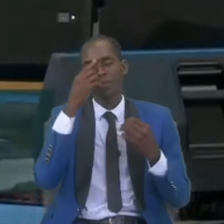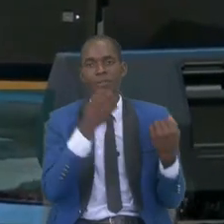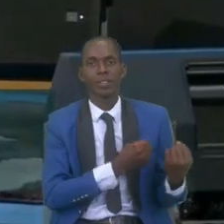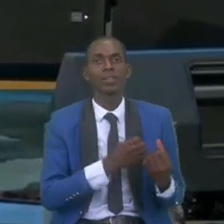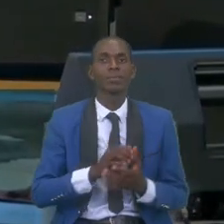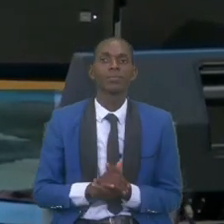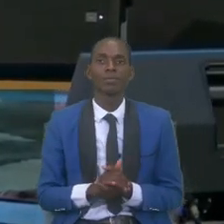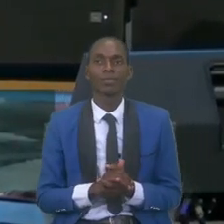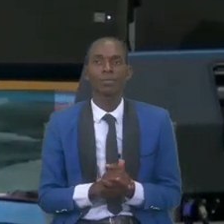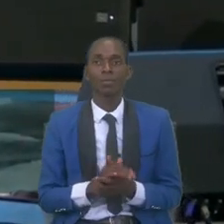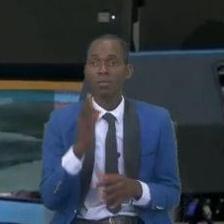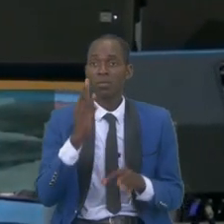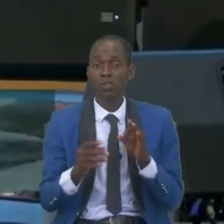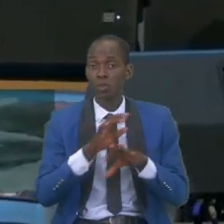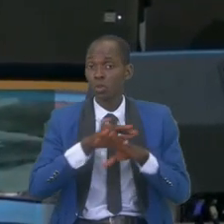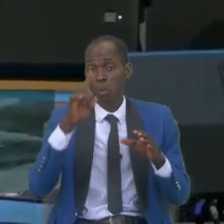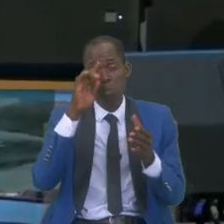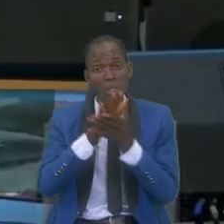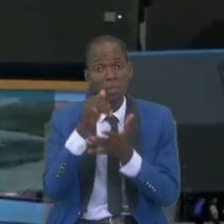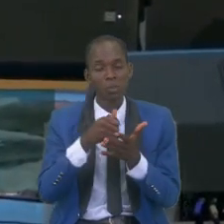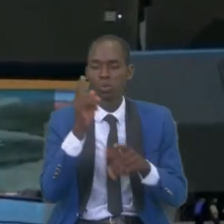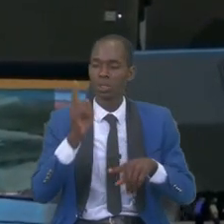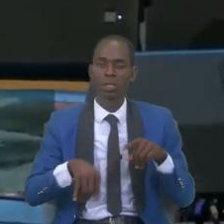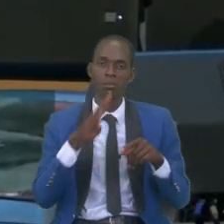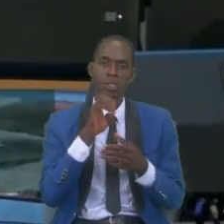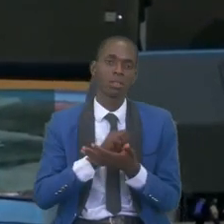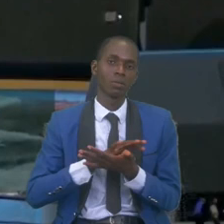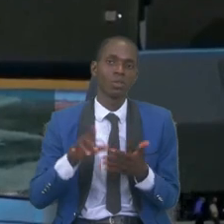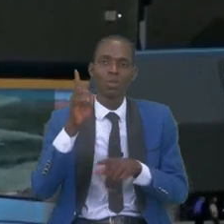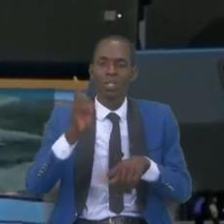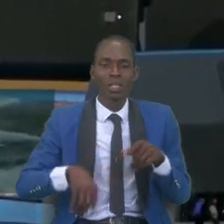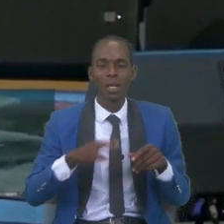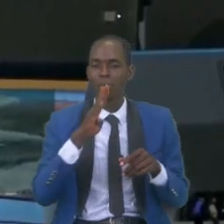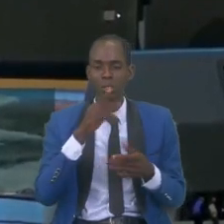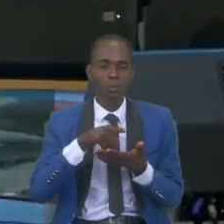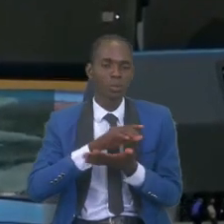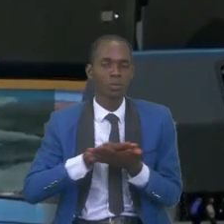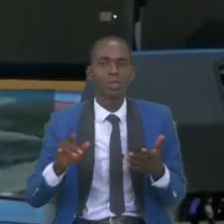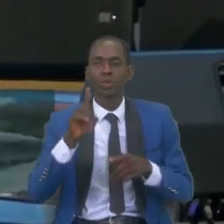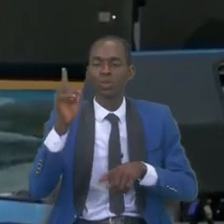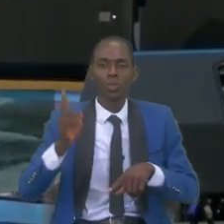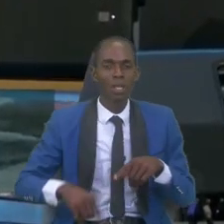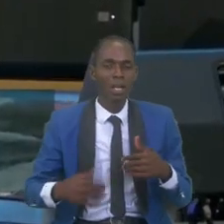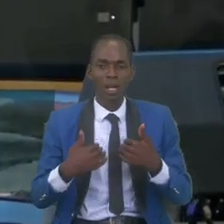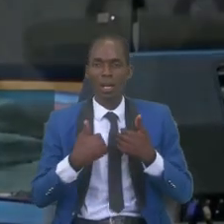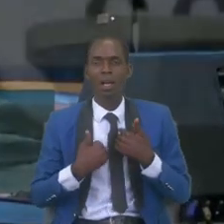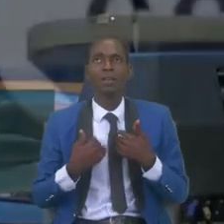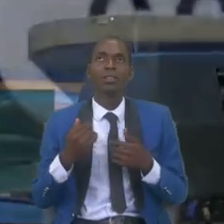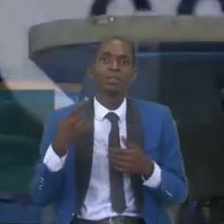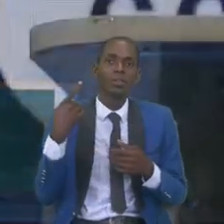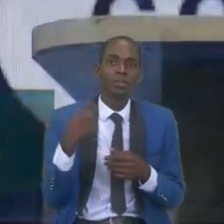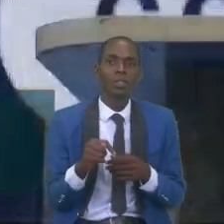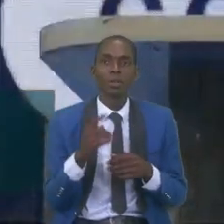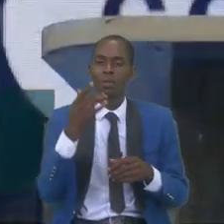faith. If you don't believe it, you cannot be sanctified. You cannot be purified. You cannot have a spotless life,